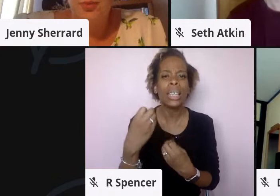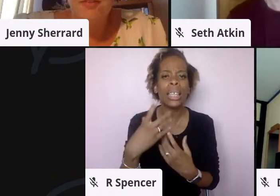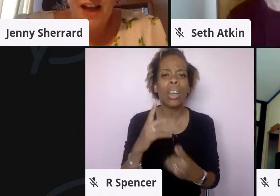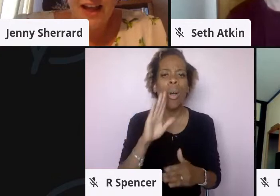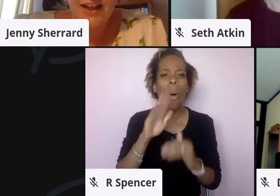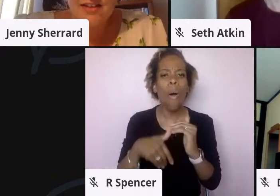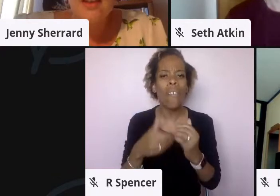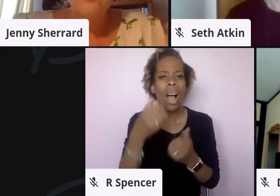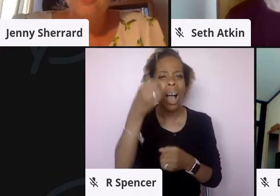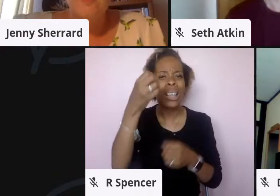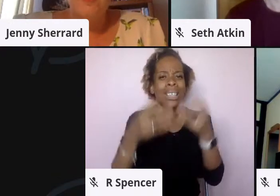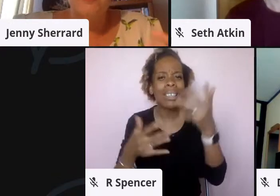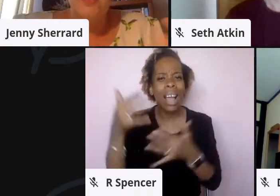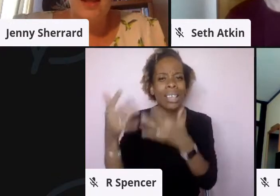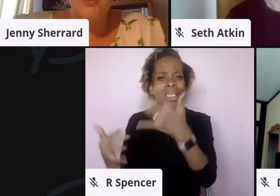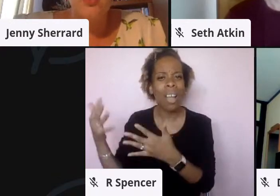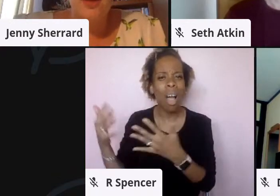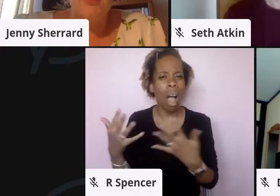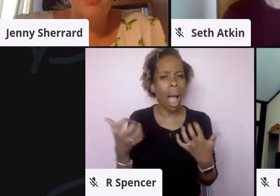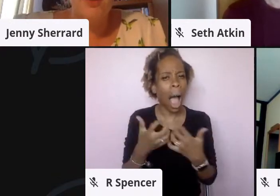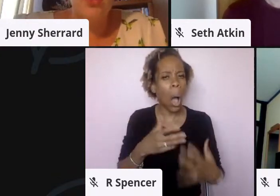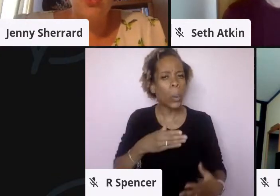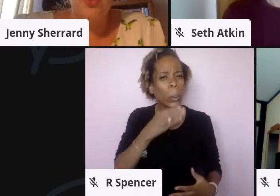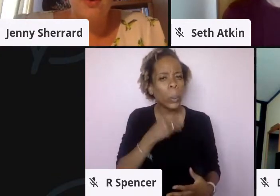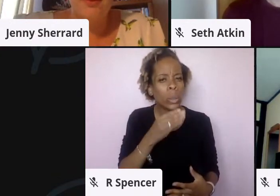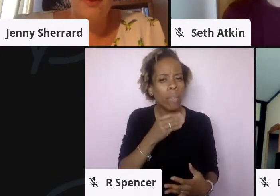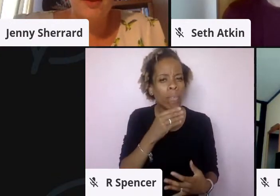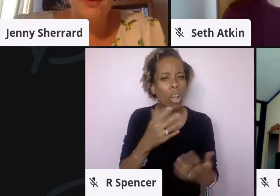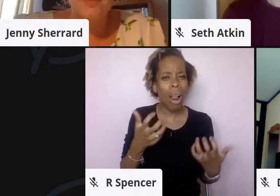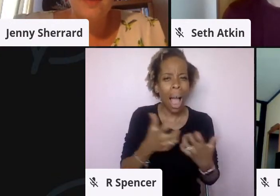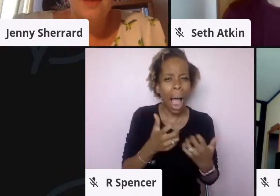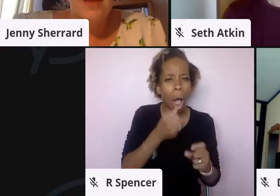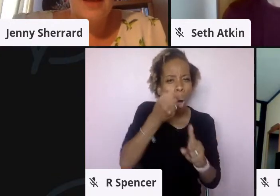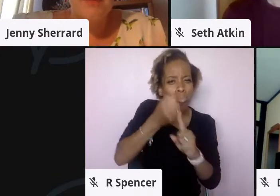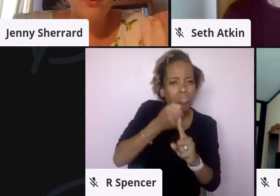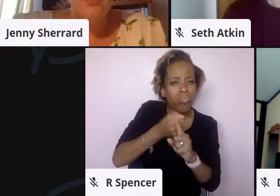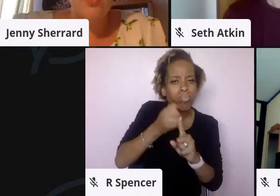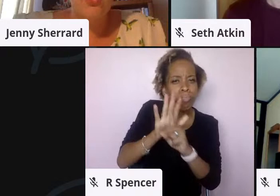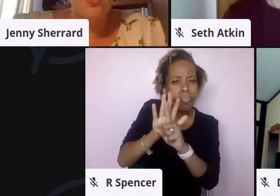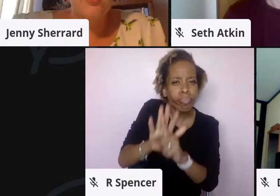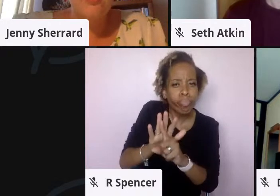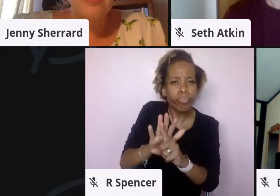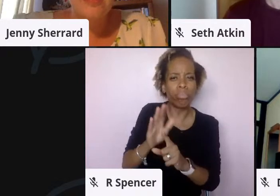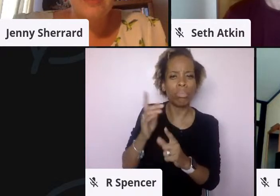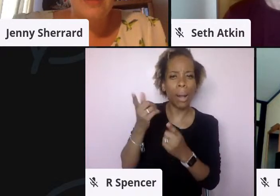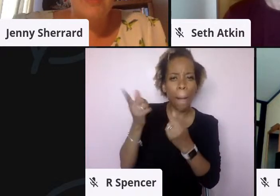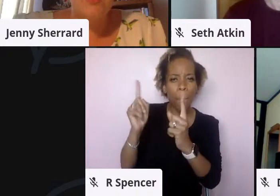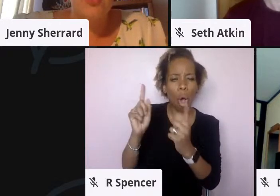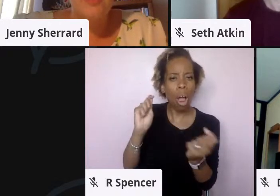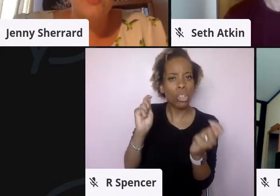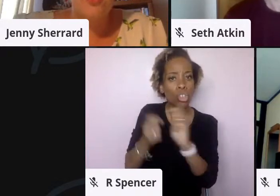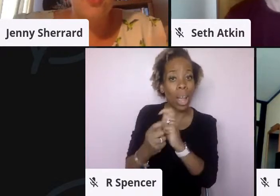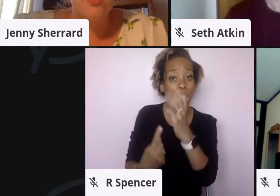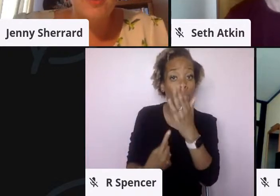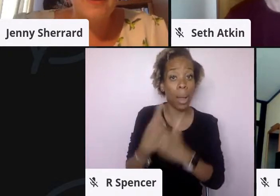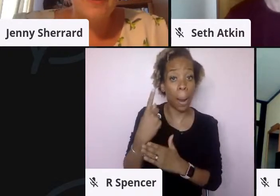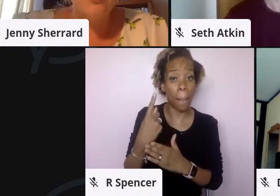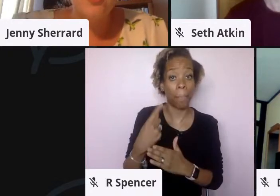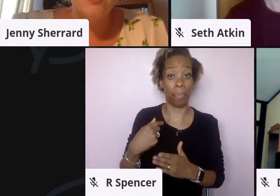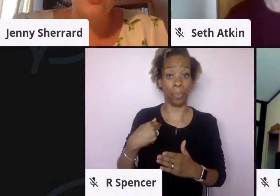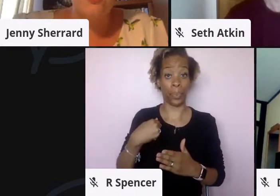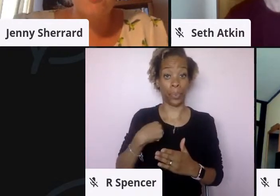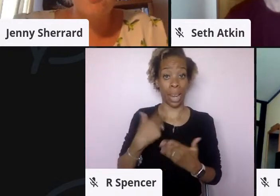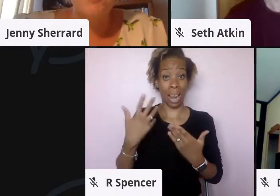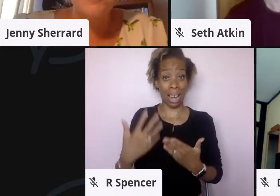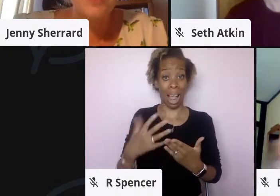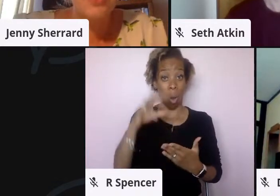these tools provide to then help put pressure on employers. So I'm just going to take colleagues off the screen, and